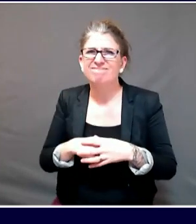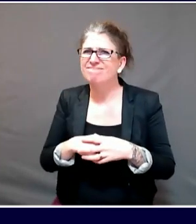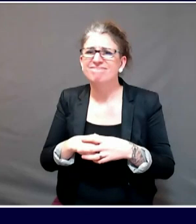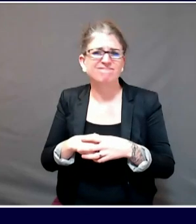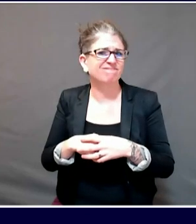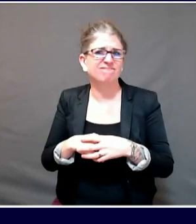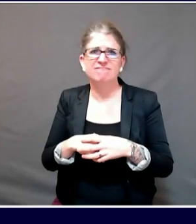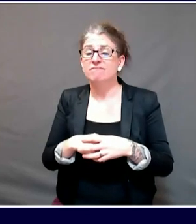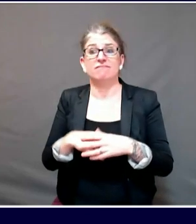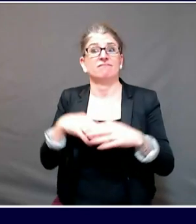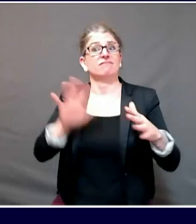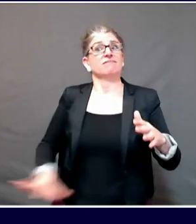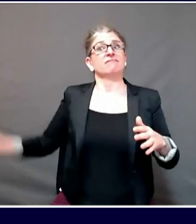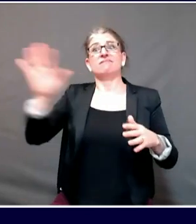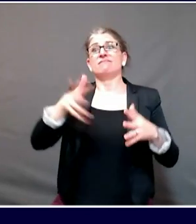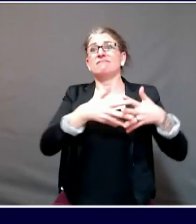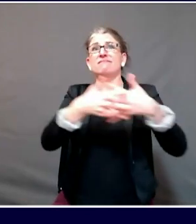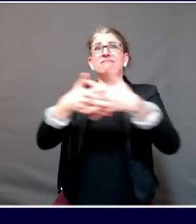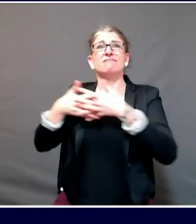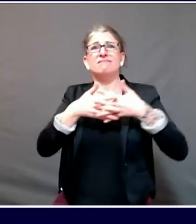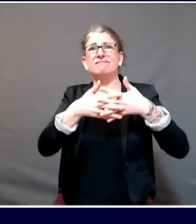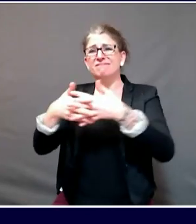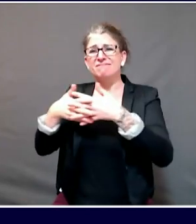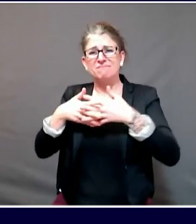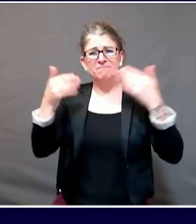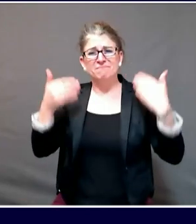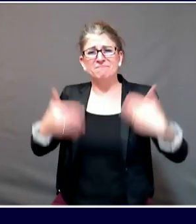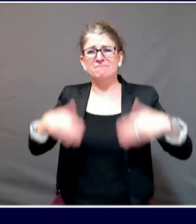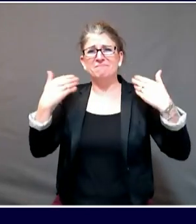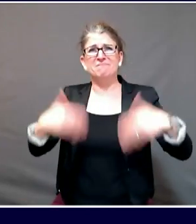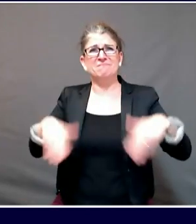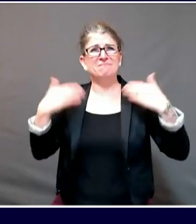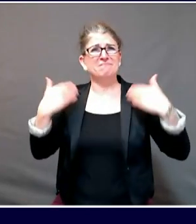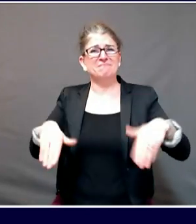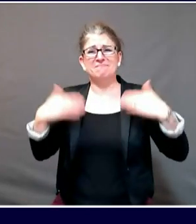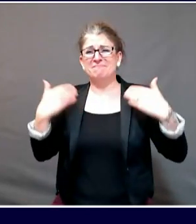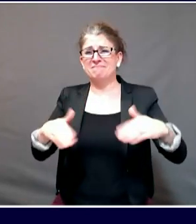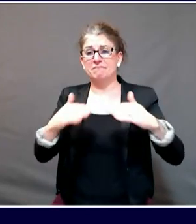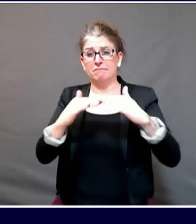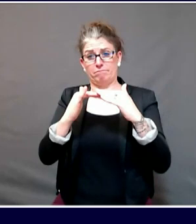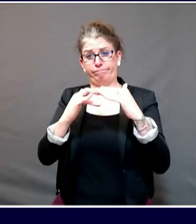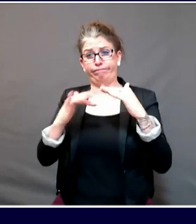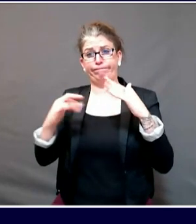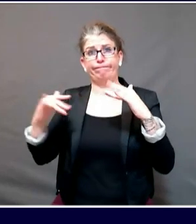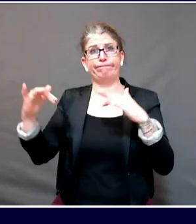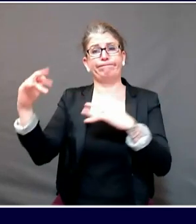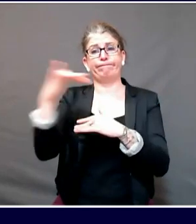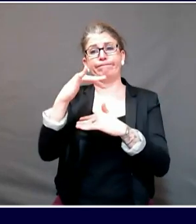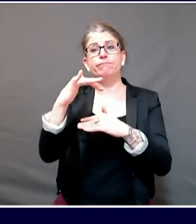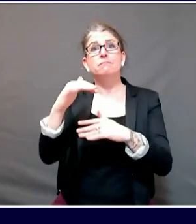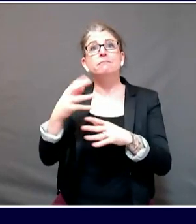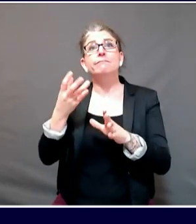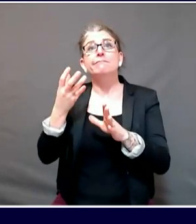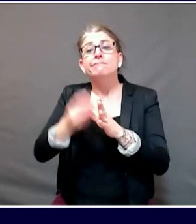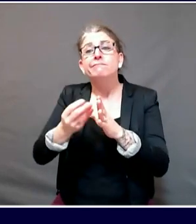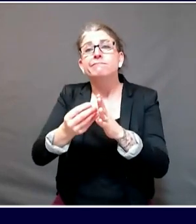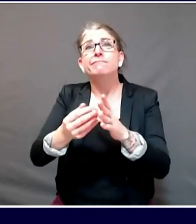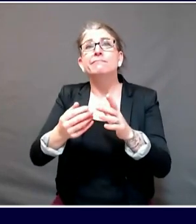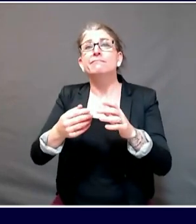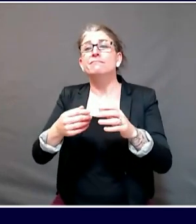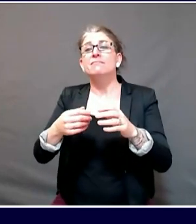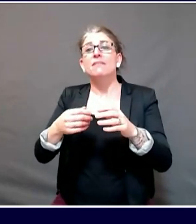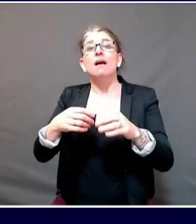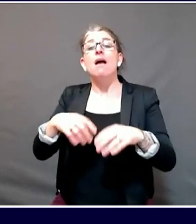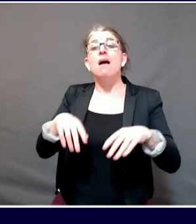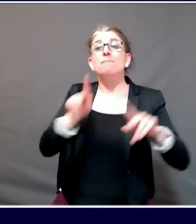likely surpass 300,000 individuals who have died with COVID-19 and over